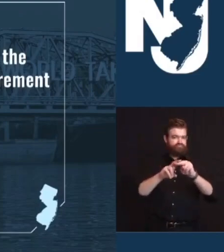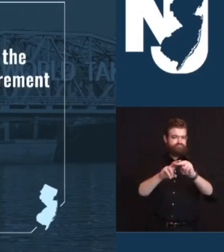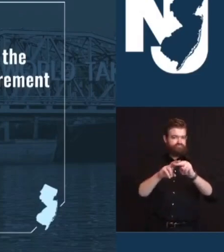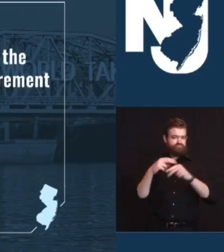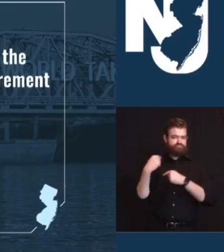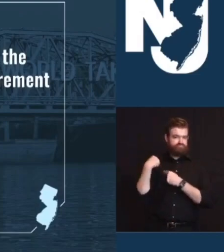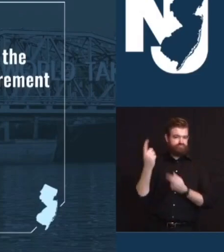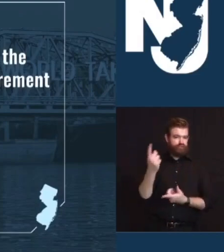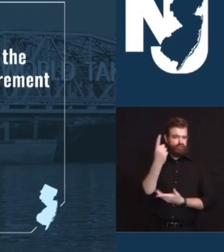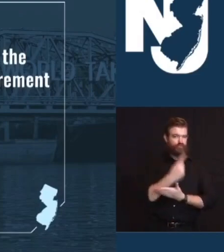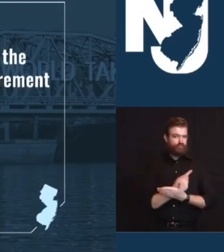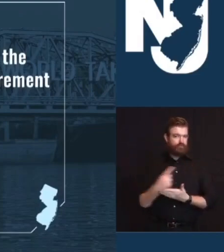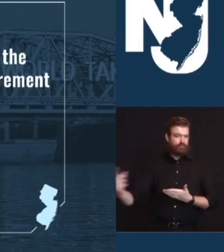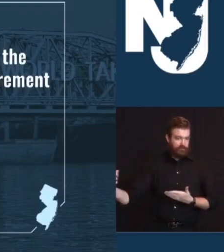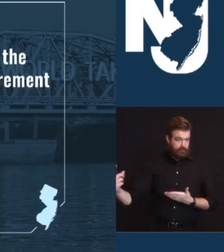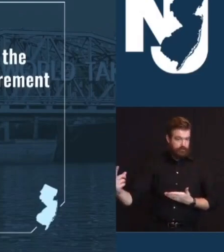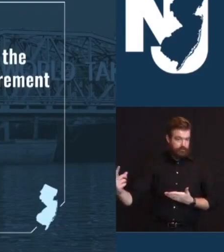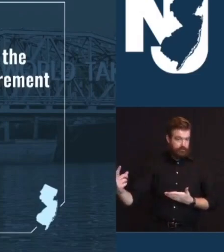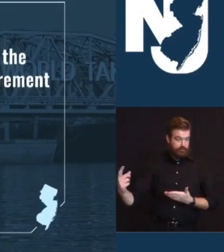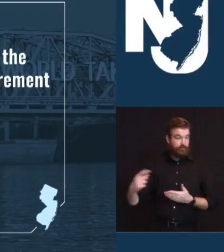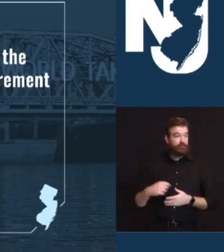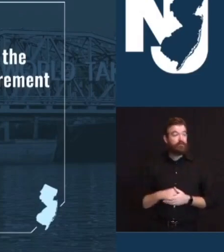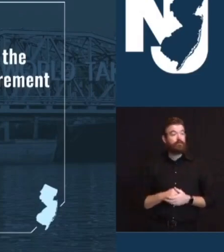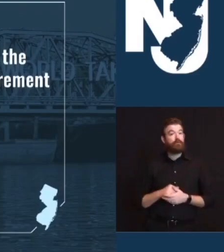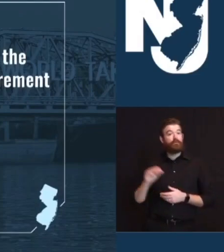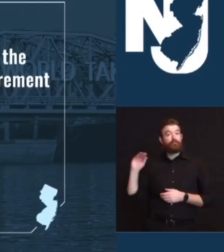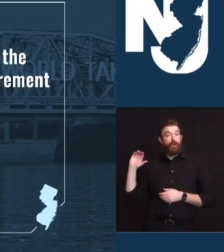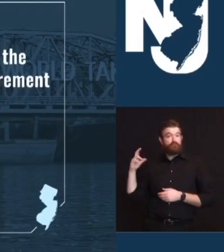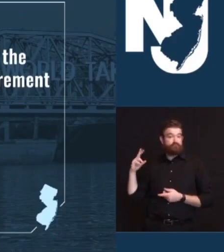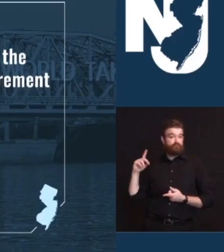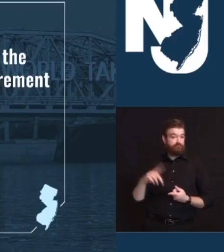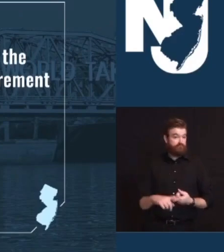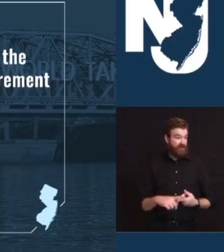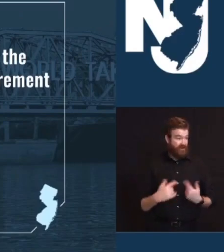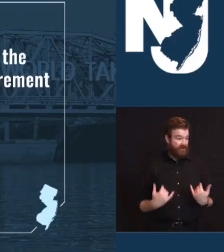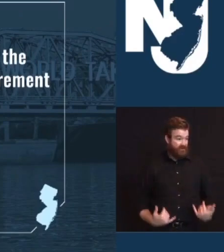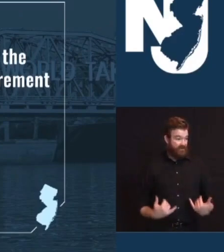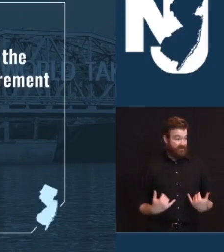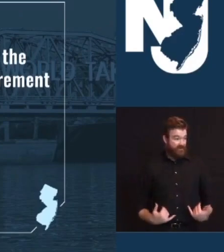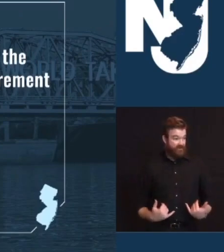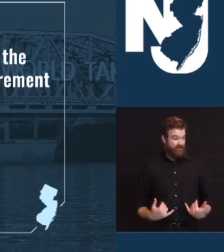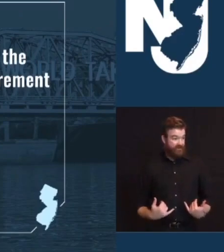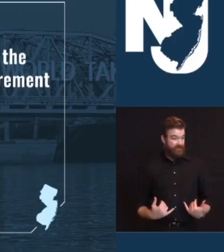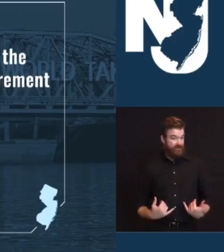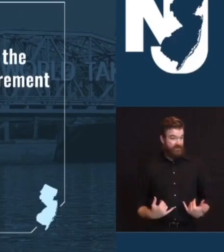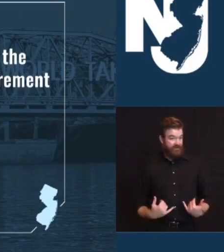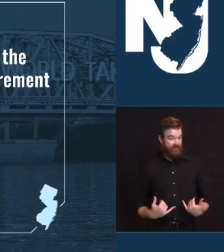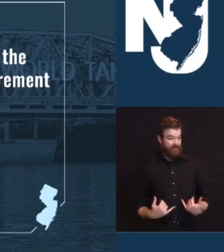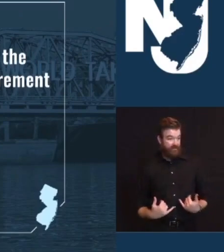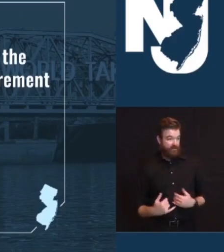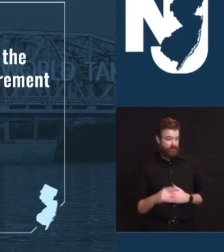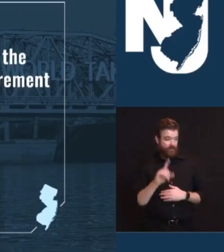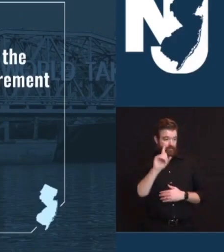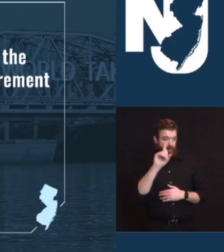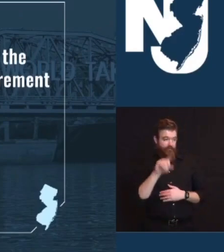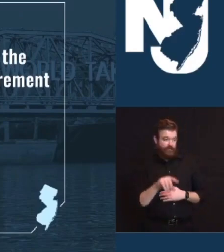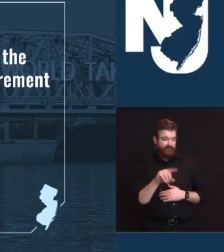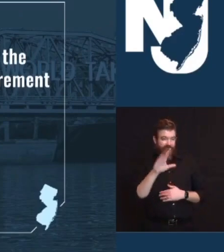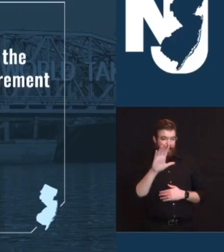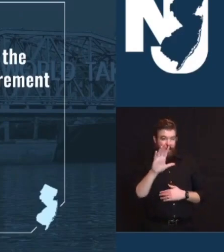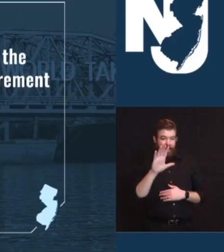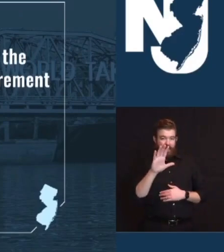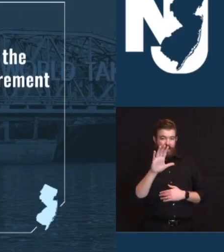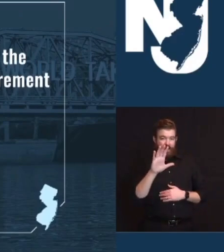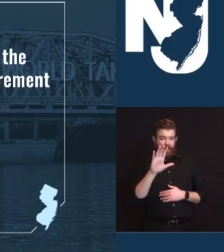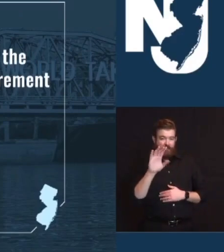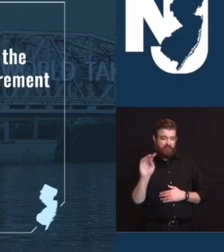than 1.65 million New Jerseyans have sought unemployment benefits, with nearly 1.44 million of